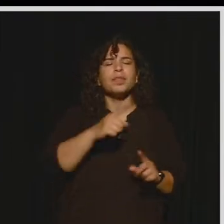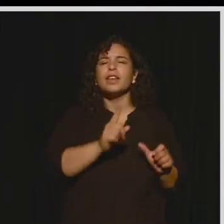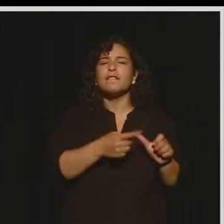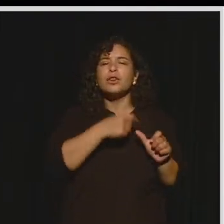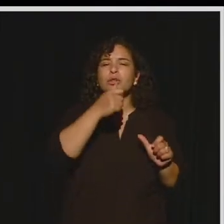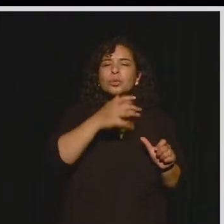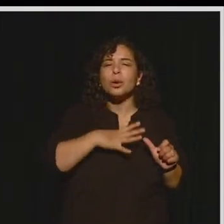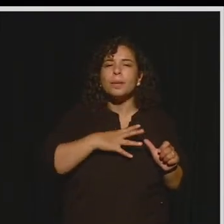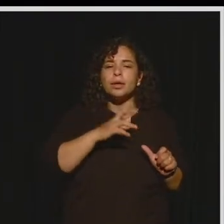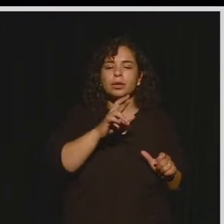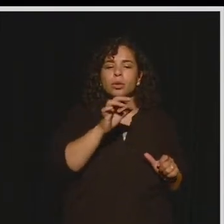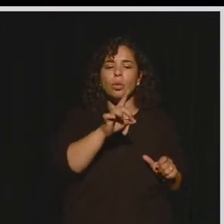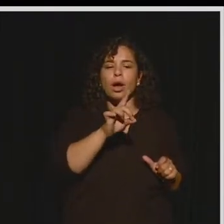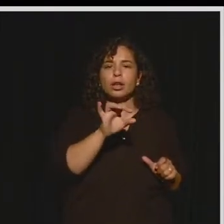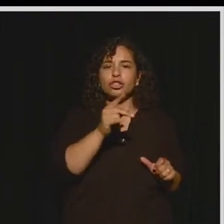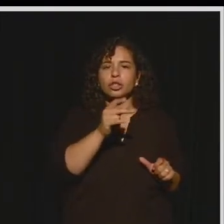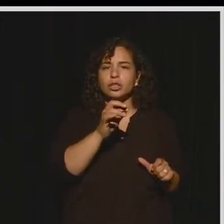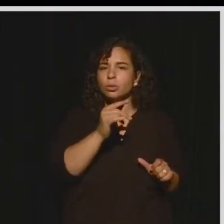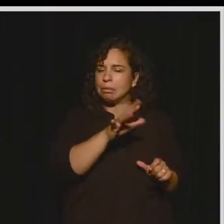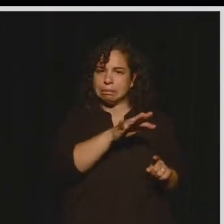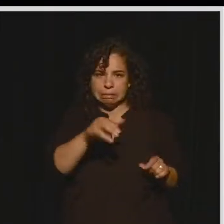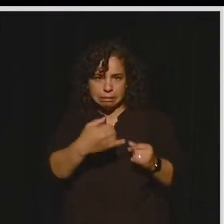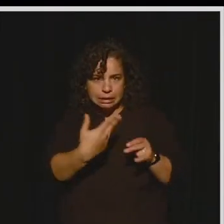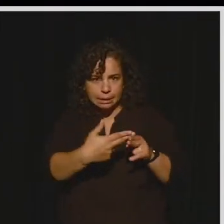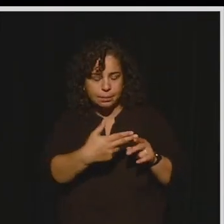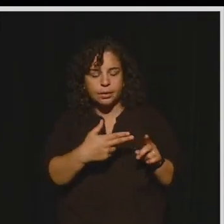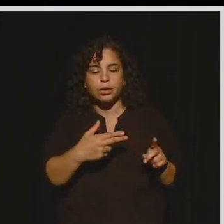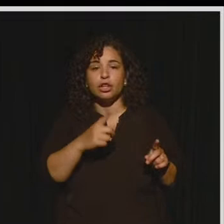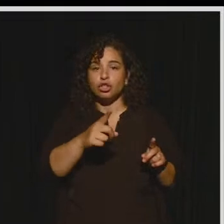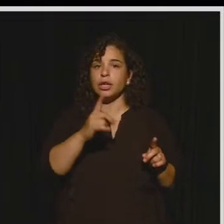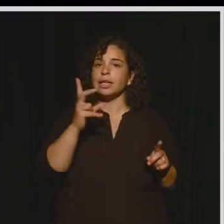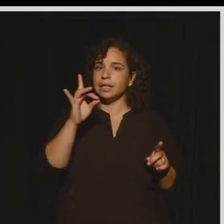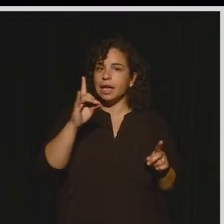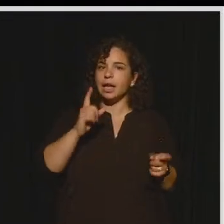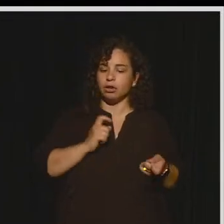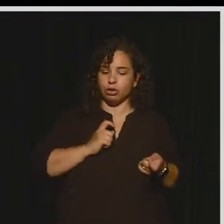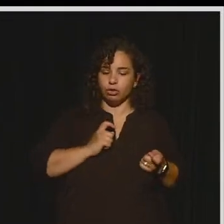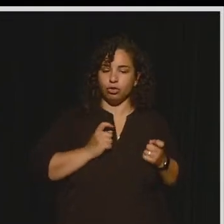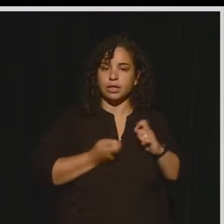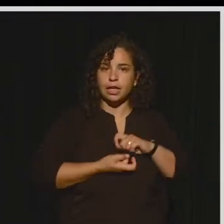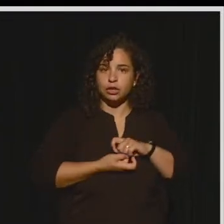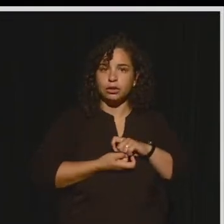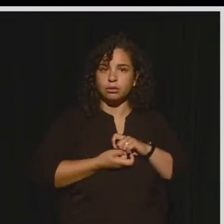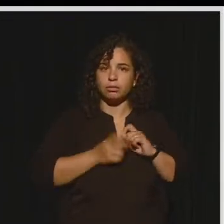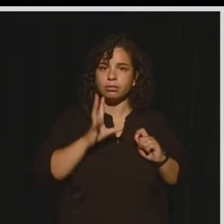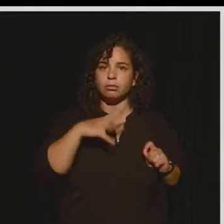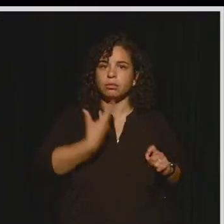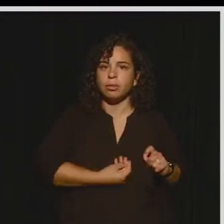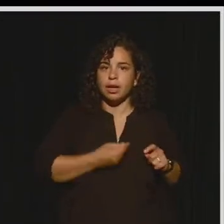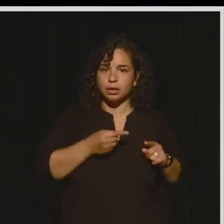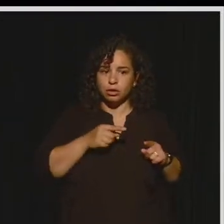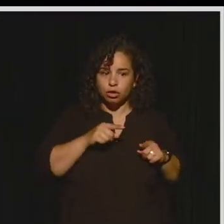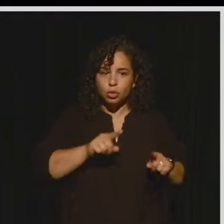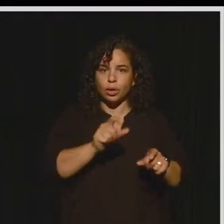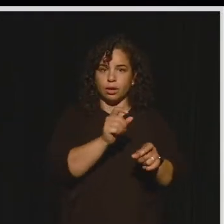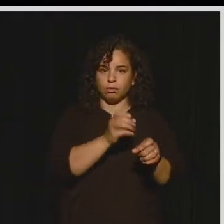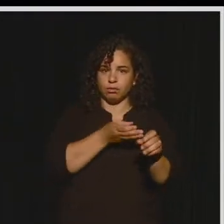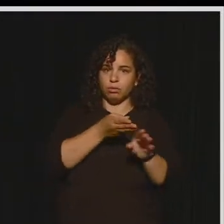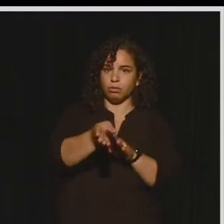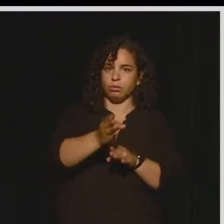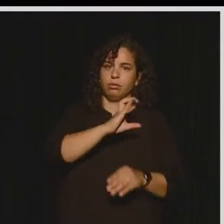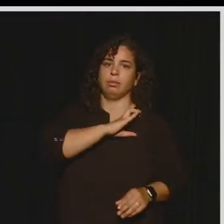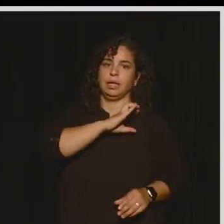was, she transitioned when she was in the police department. Cheryl, I don't remember her last name. But these